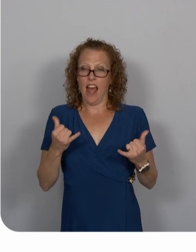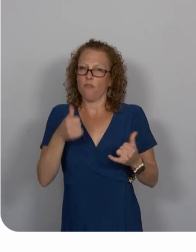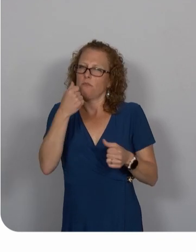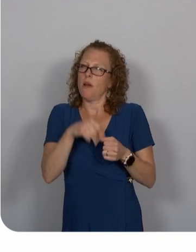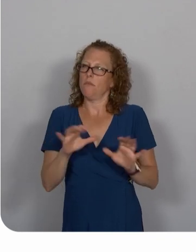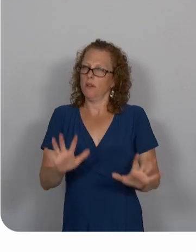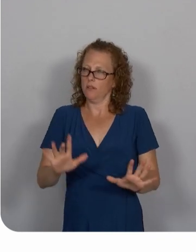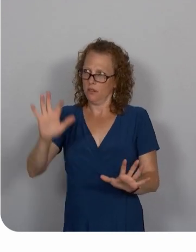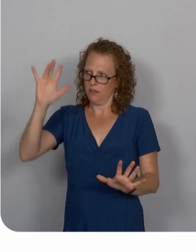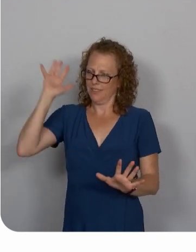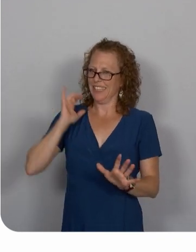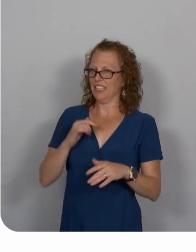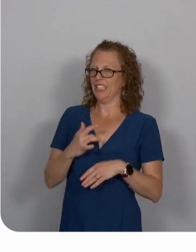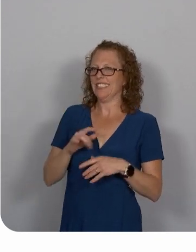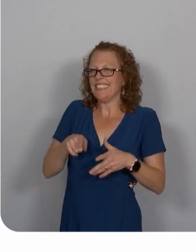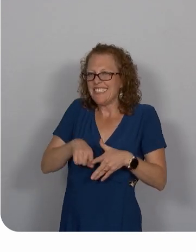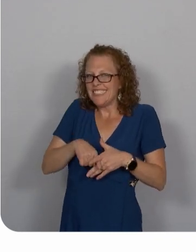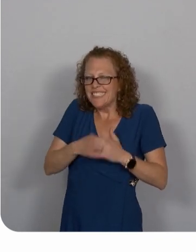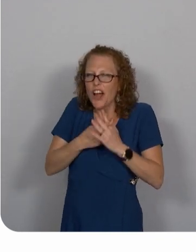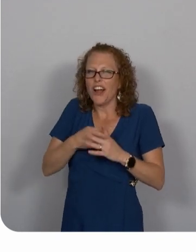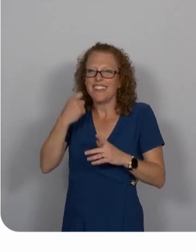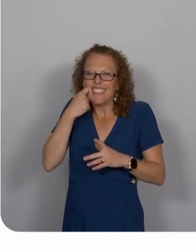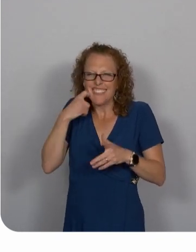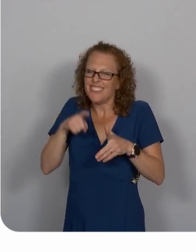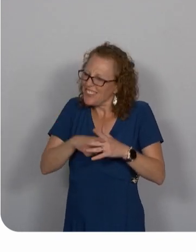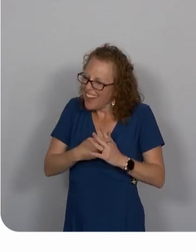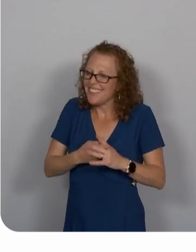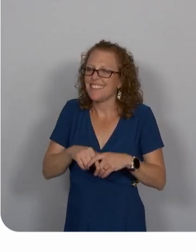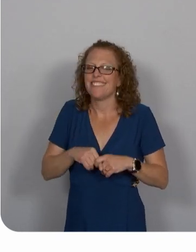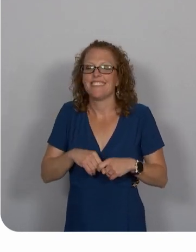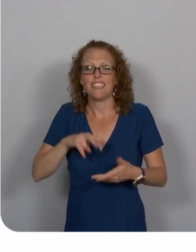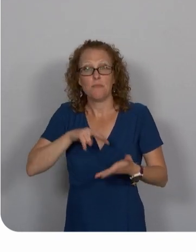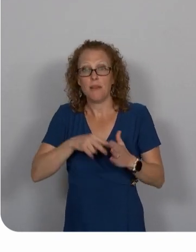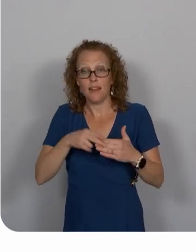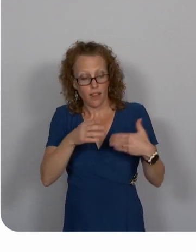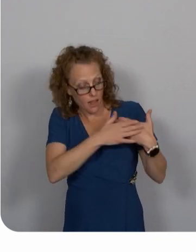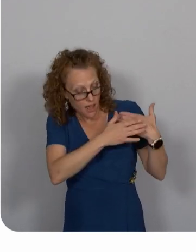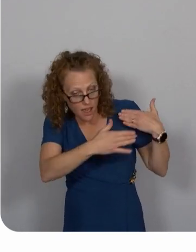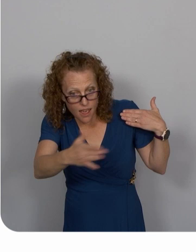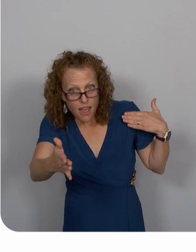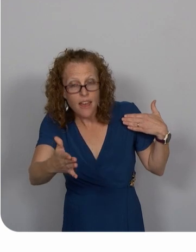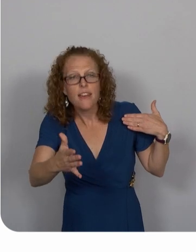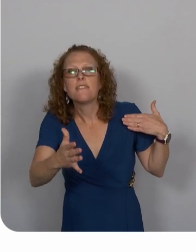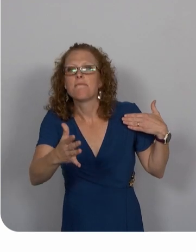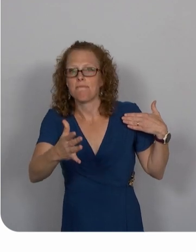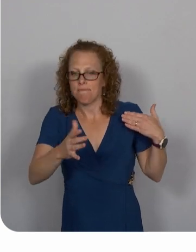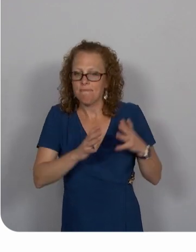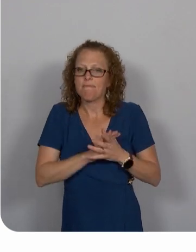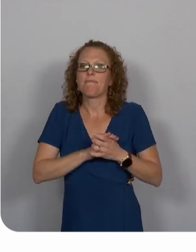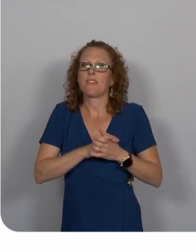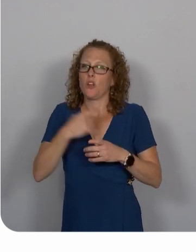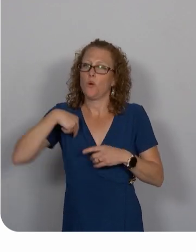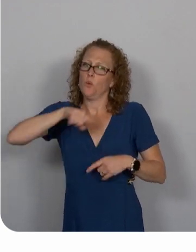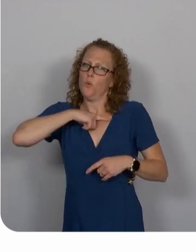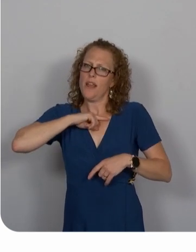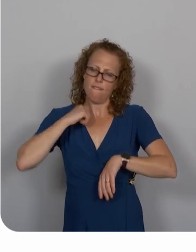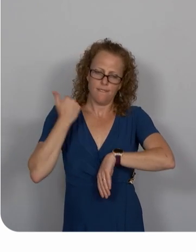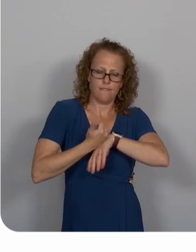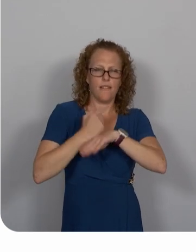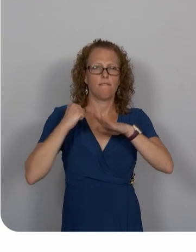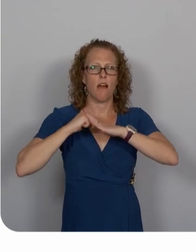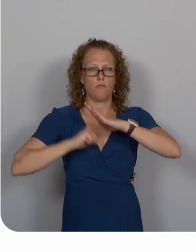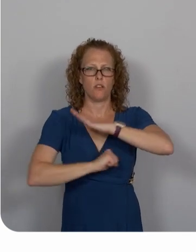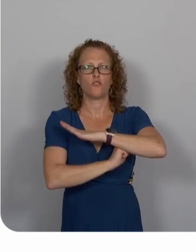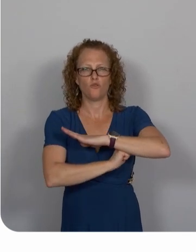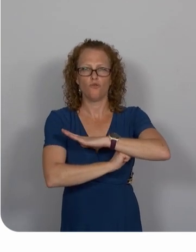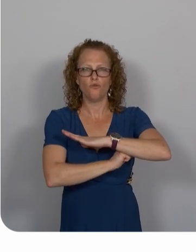days, and we are just getting started. We've worked hard to build this amazing foundation. So